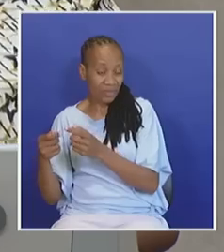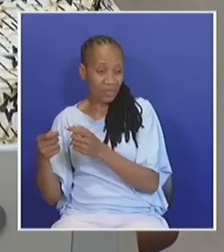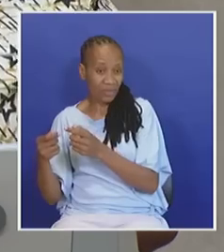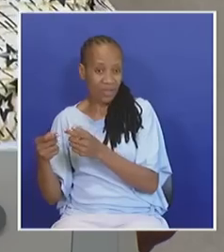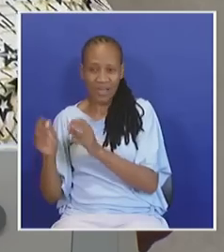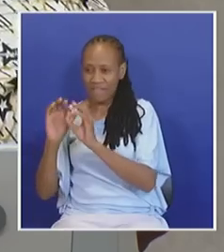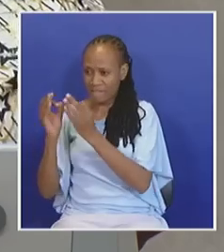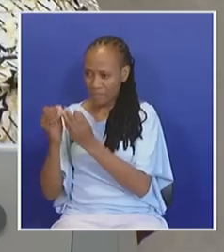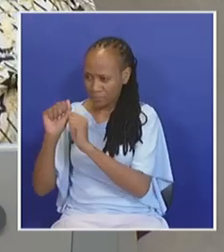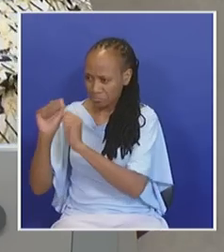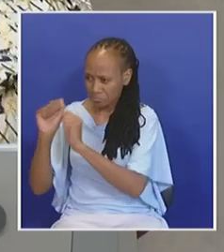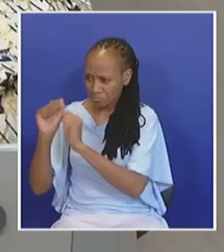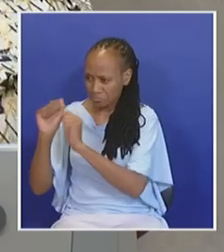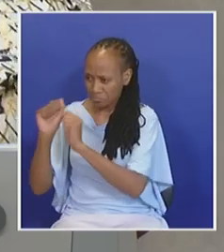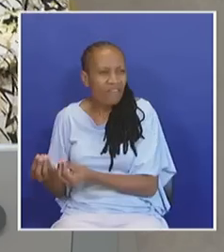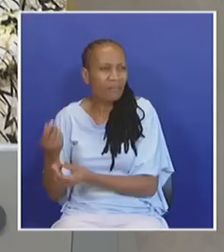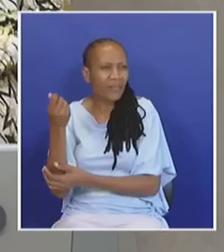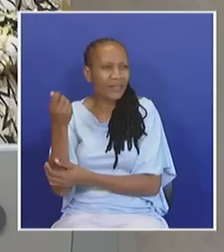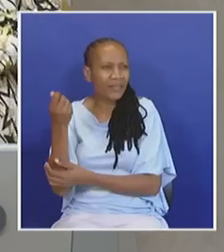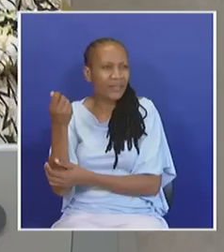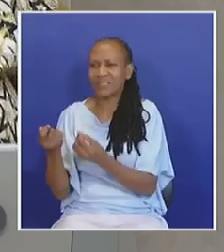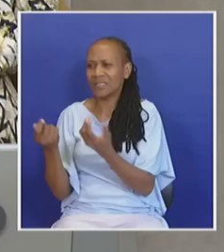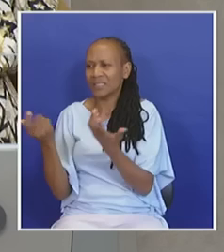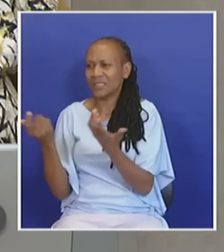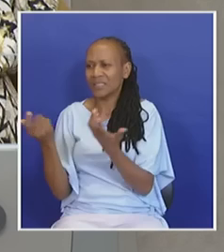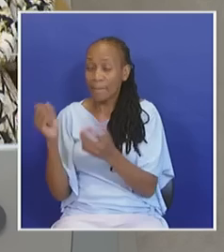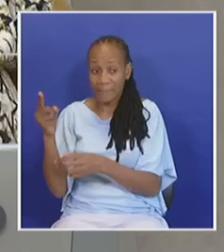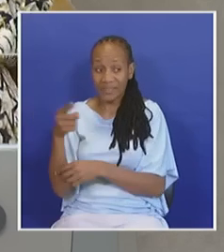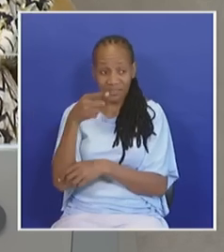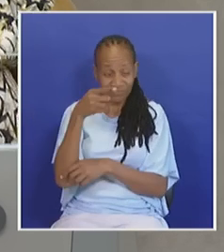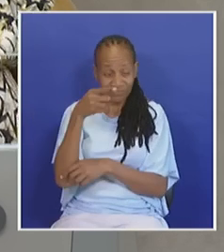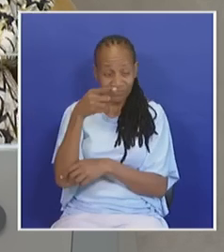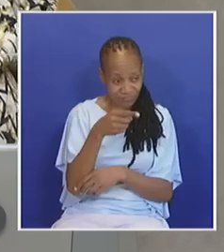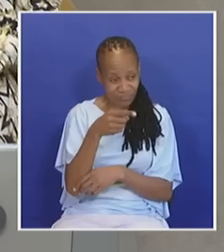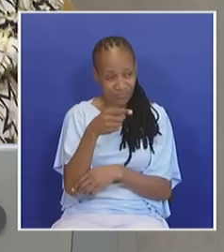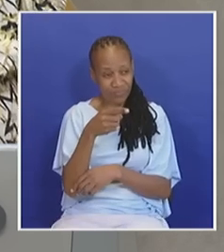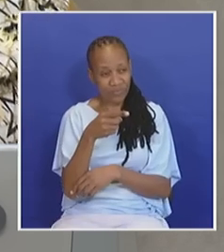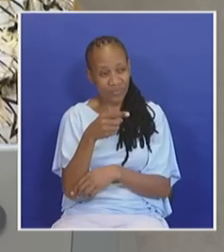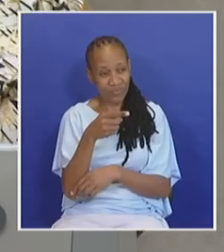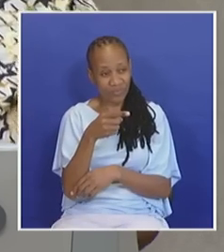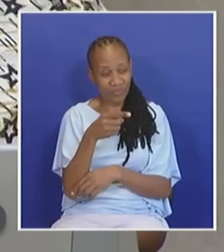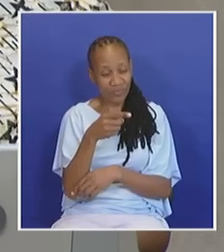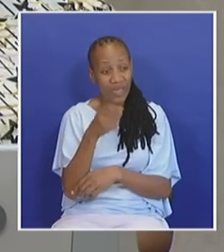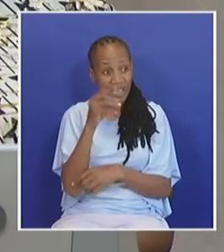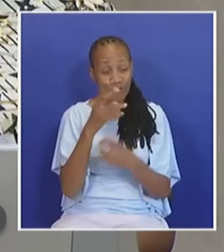will send them to tertiaries overseas, but they, out there, their future will be doomed because they have been used